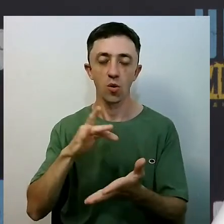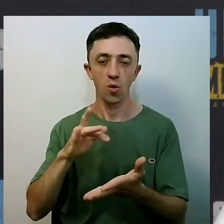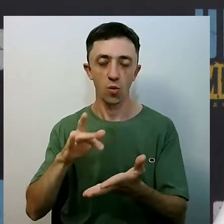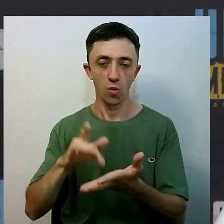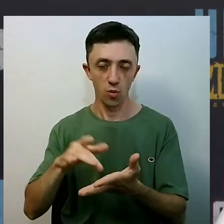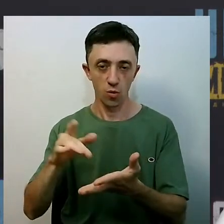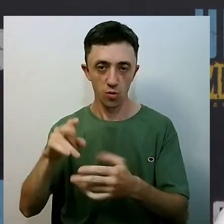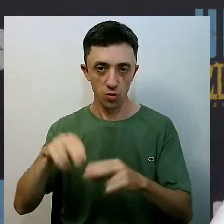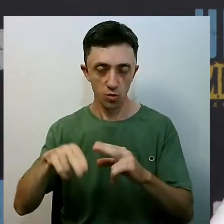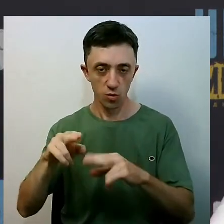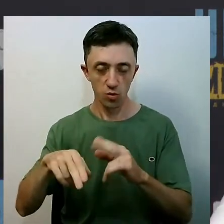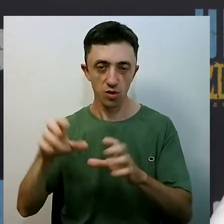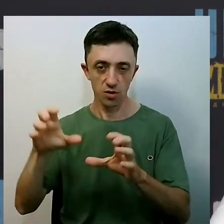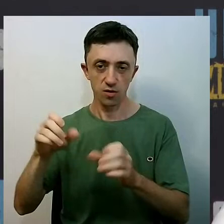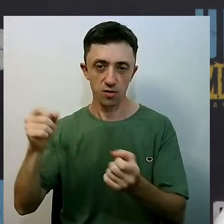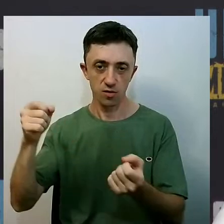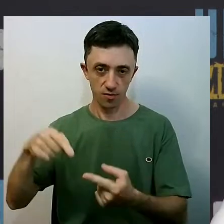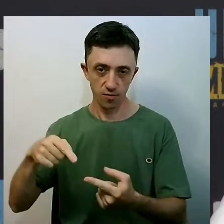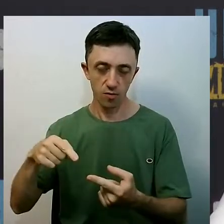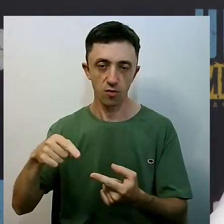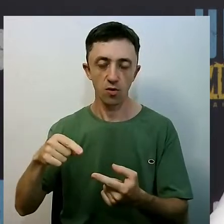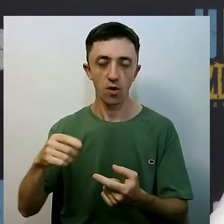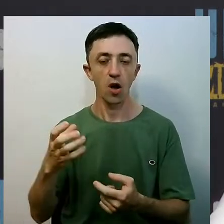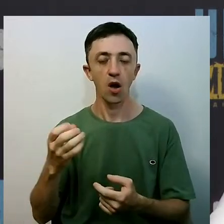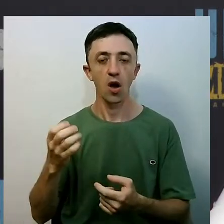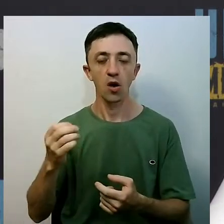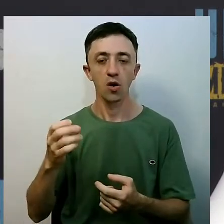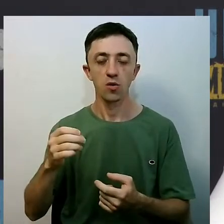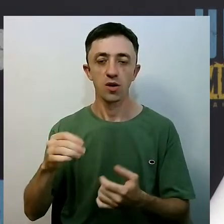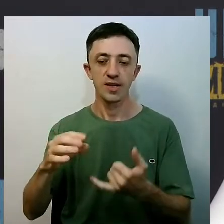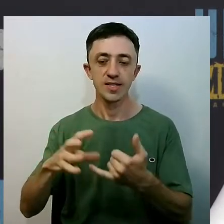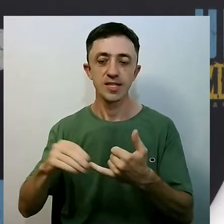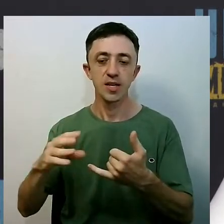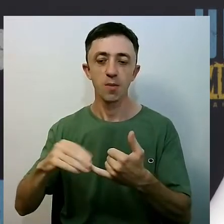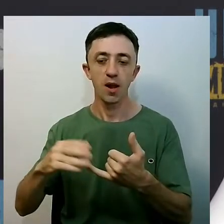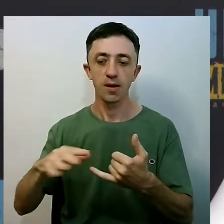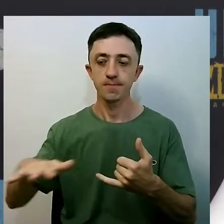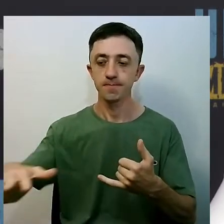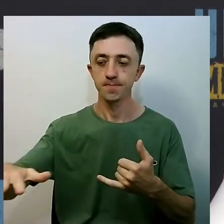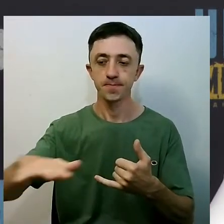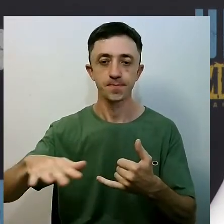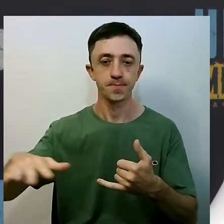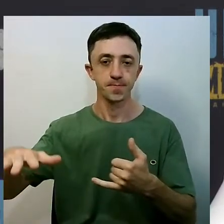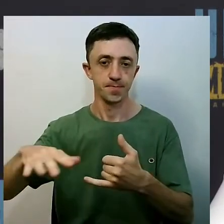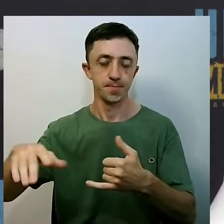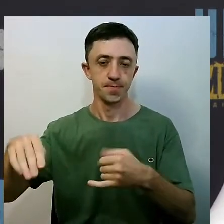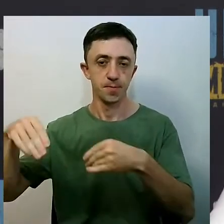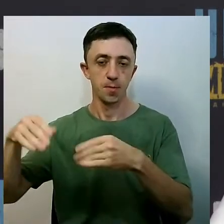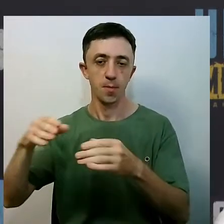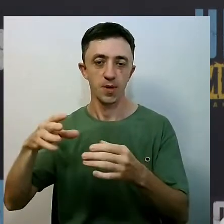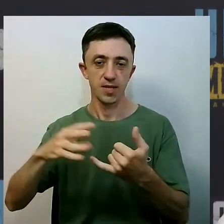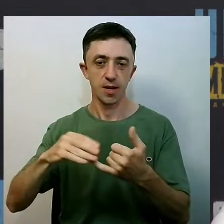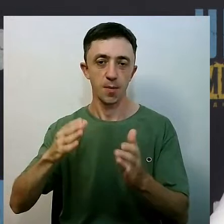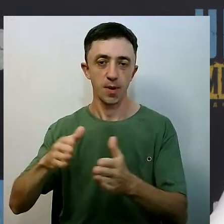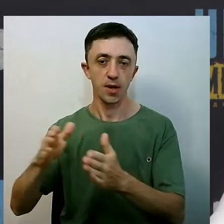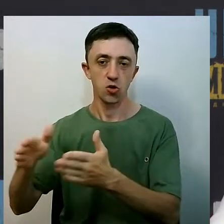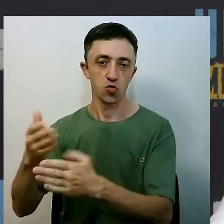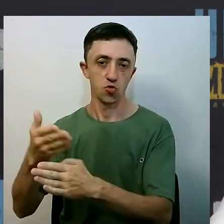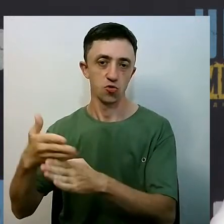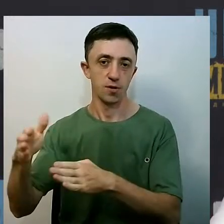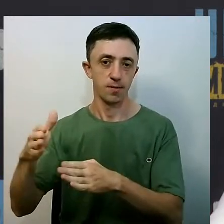or comprehensive plans include also the documents related to land